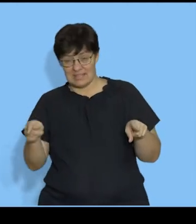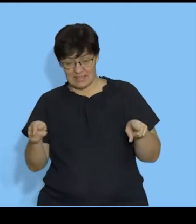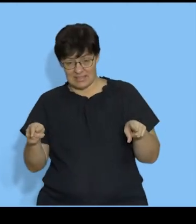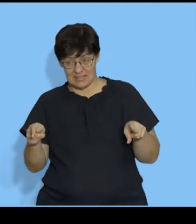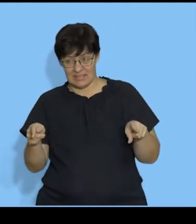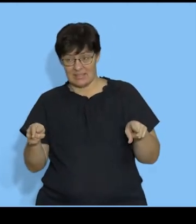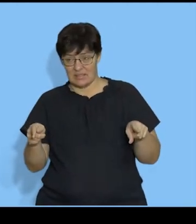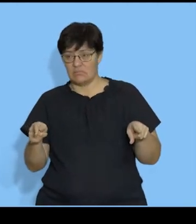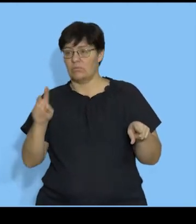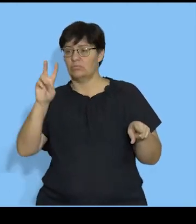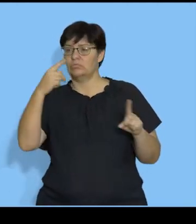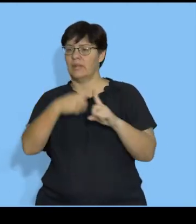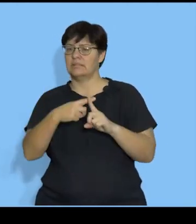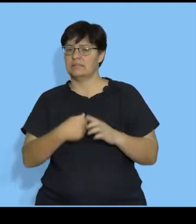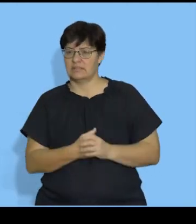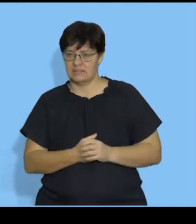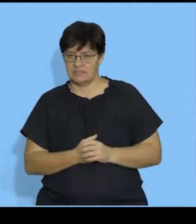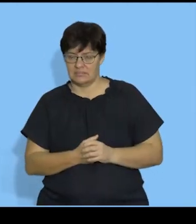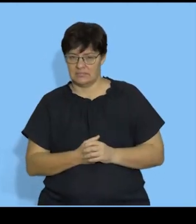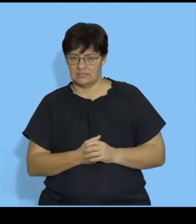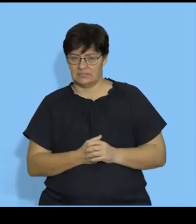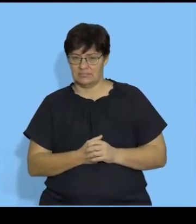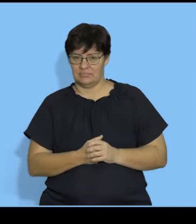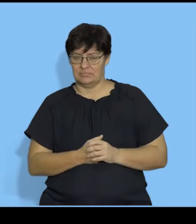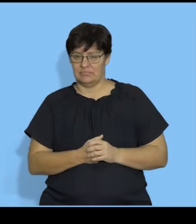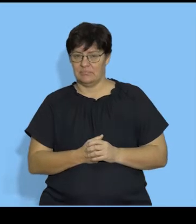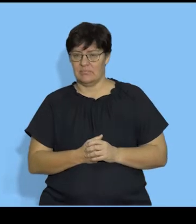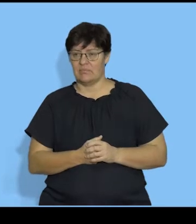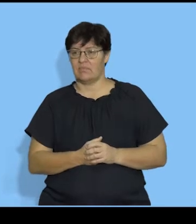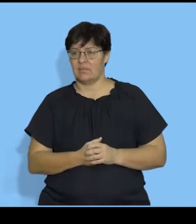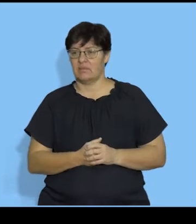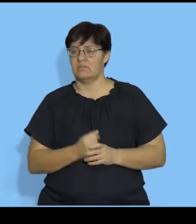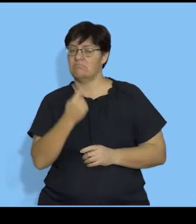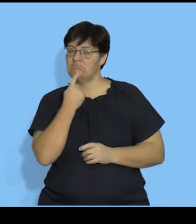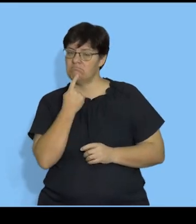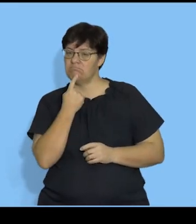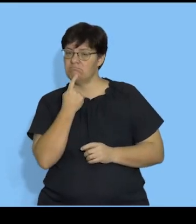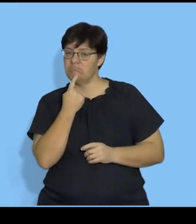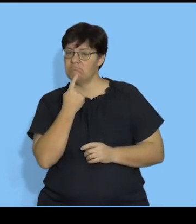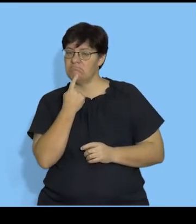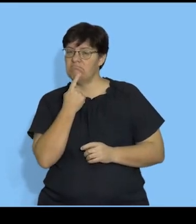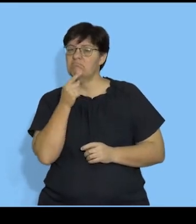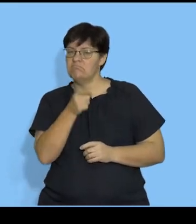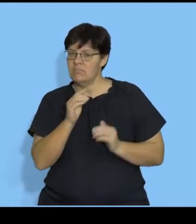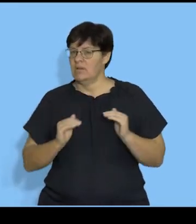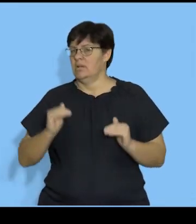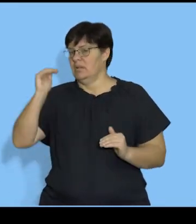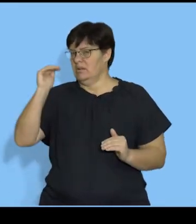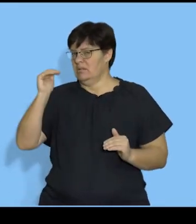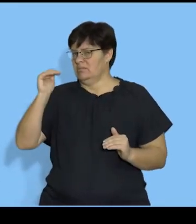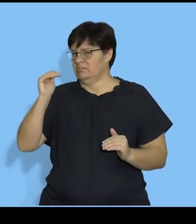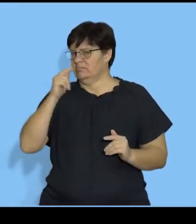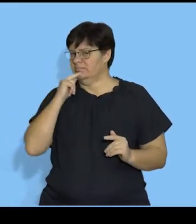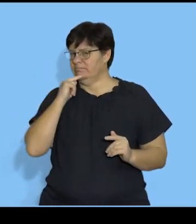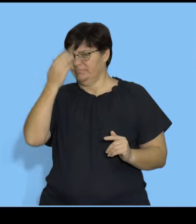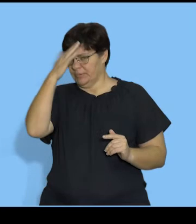actually 2+, okay? Now, the oxidation number of zinc has actually increased. And what is it that we know